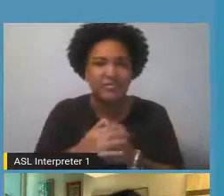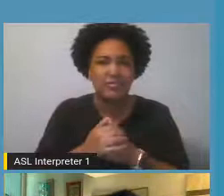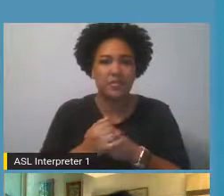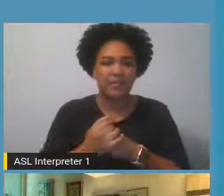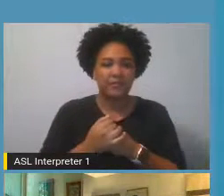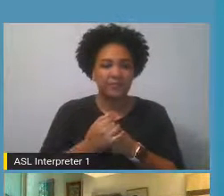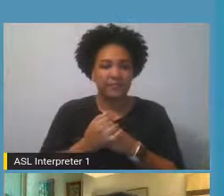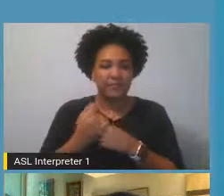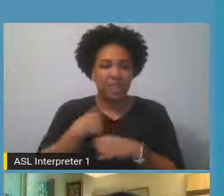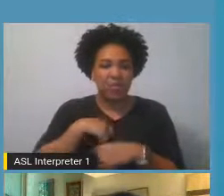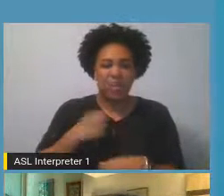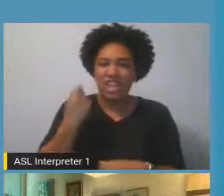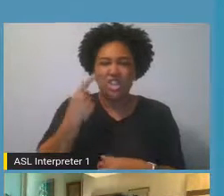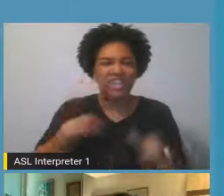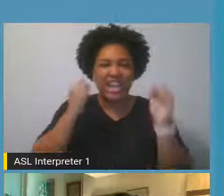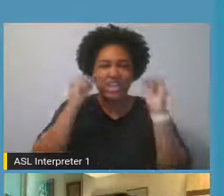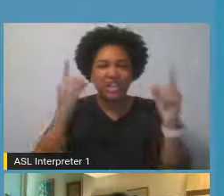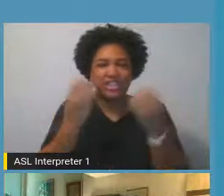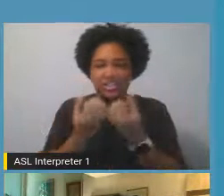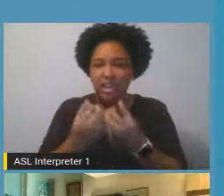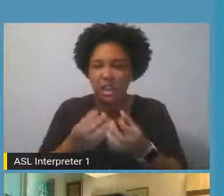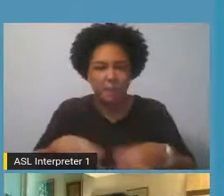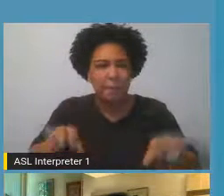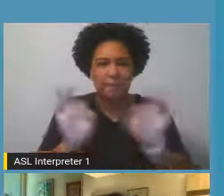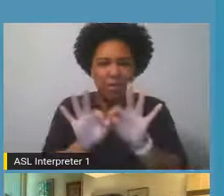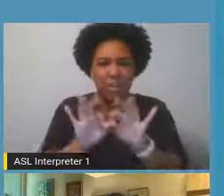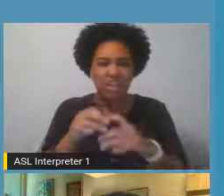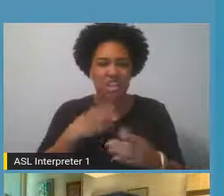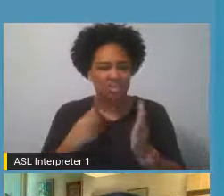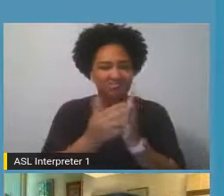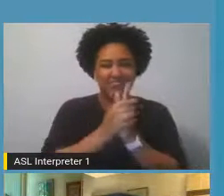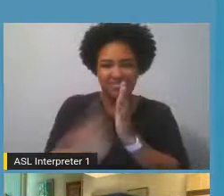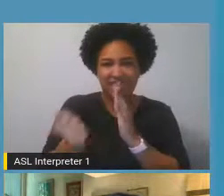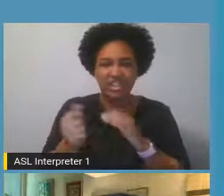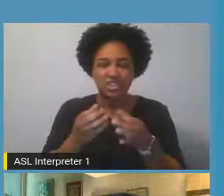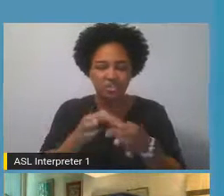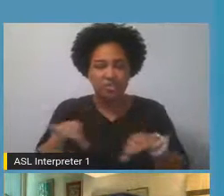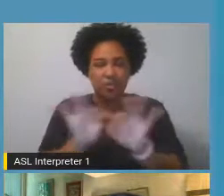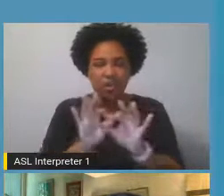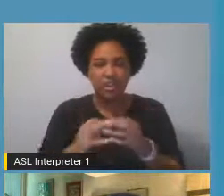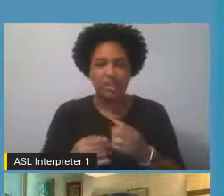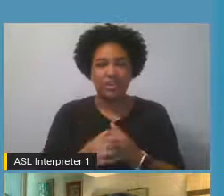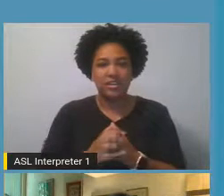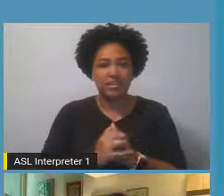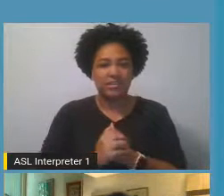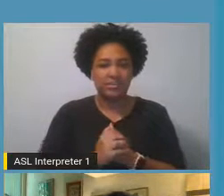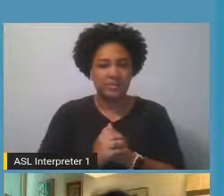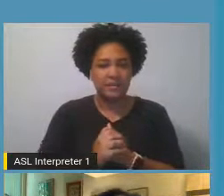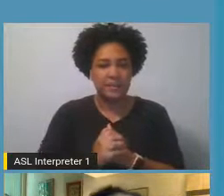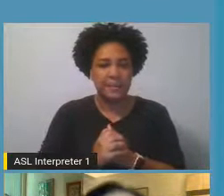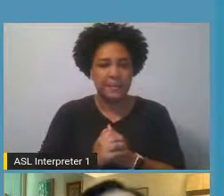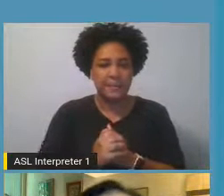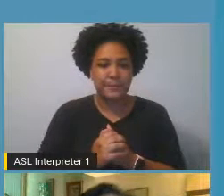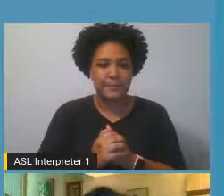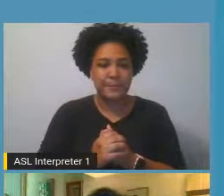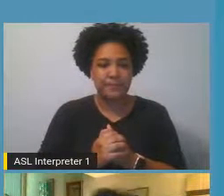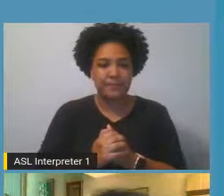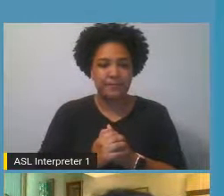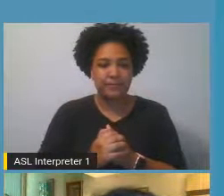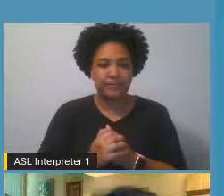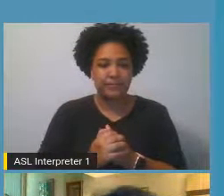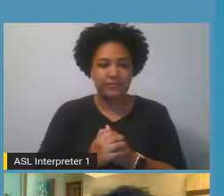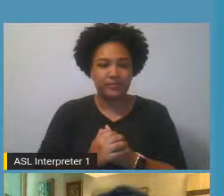our education and our knowledge and our skills in digital technologies. We begin to